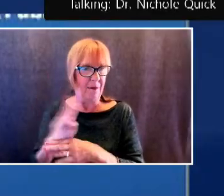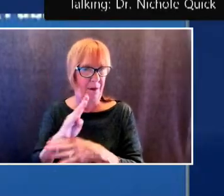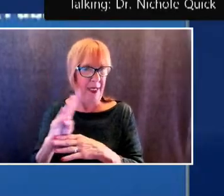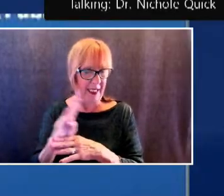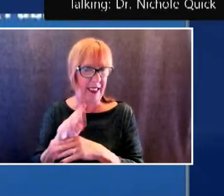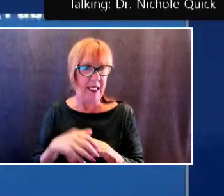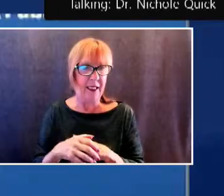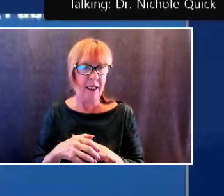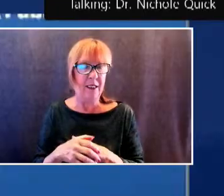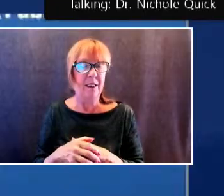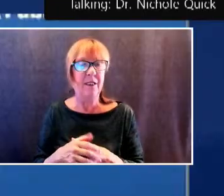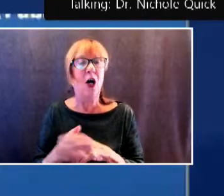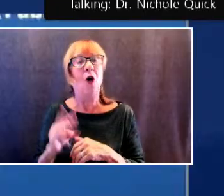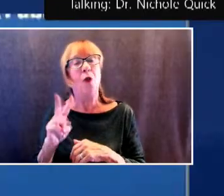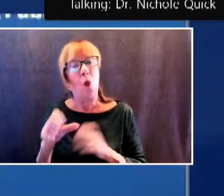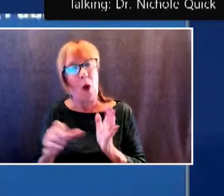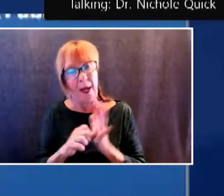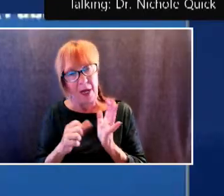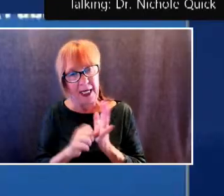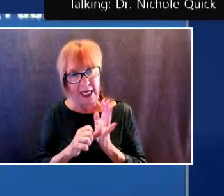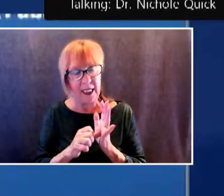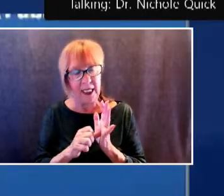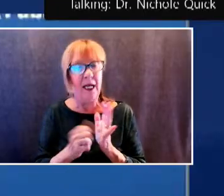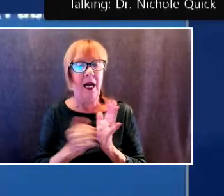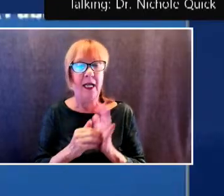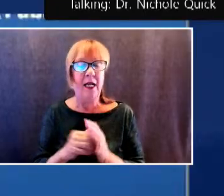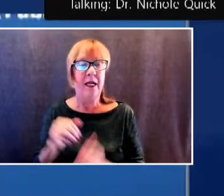repeat the website for folks to go to. That's